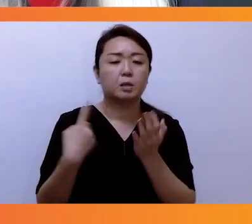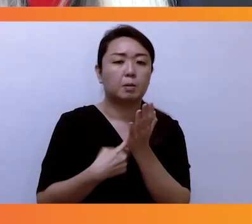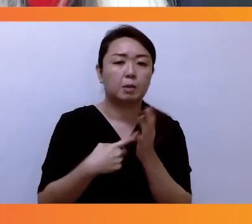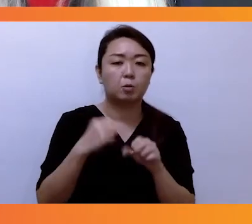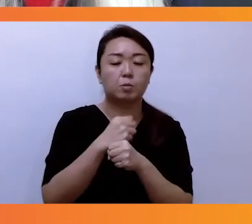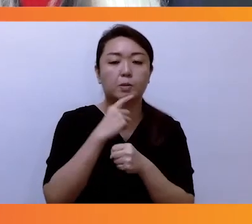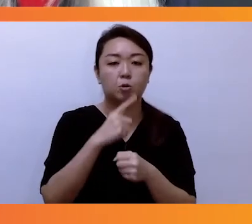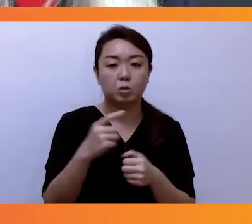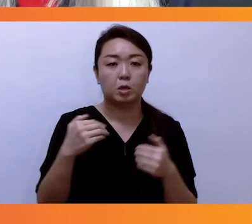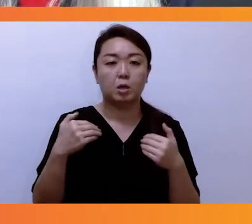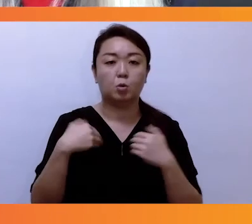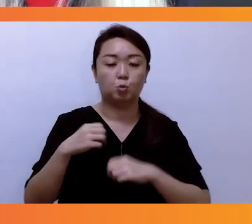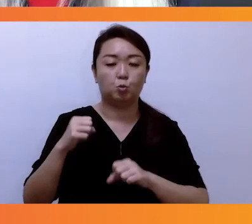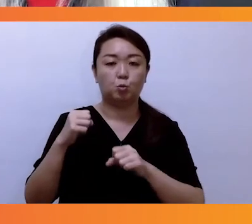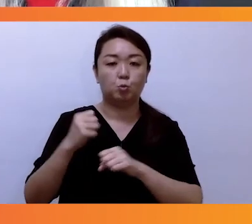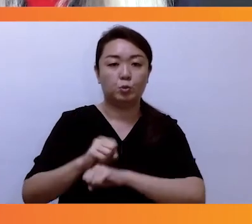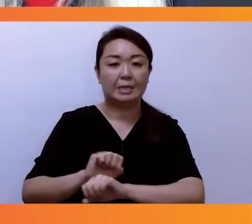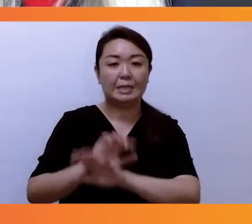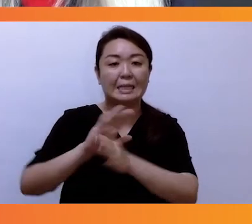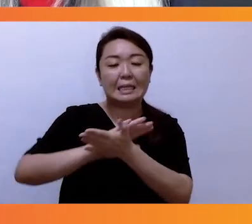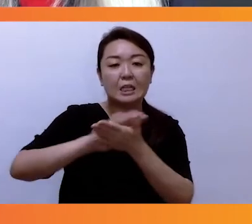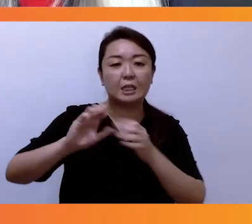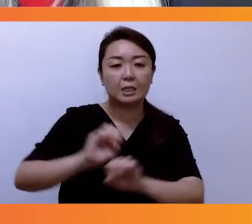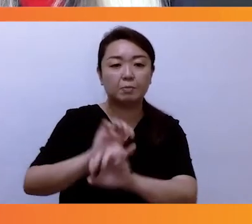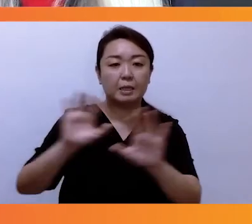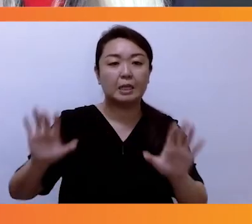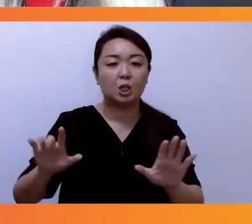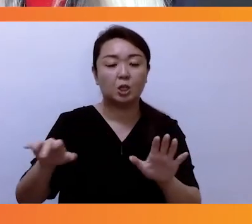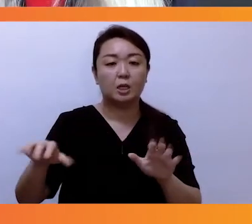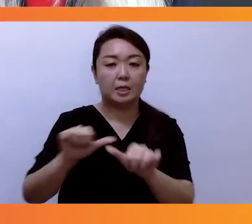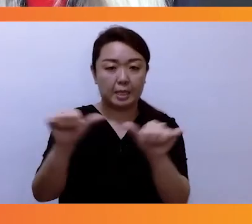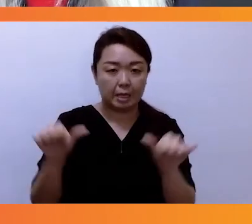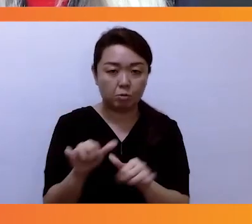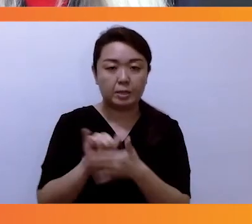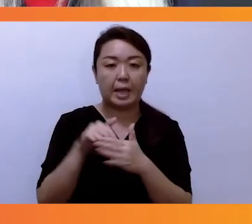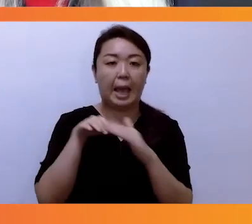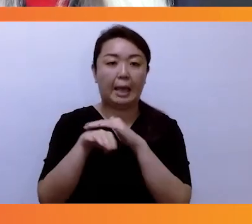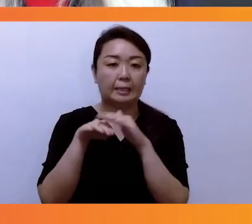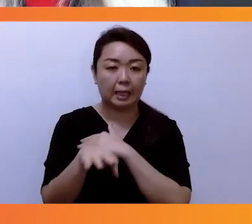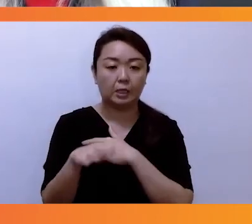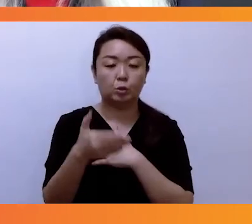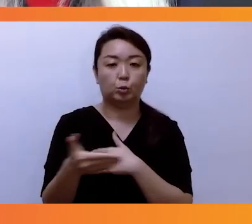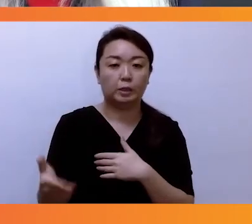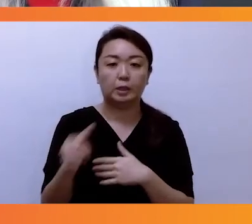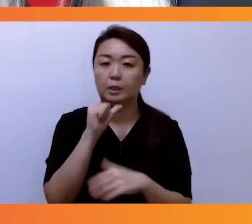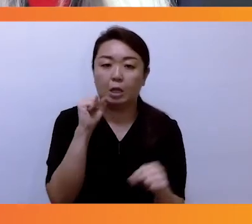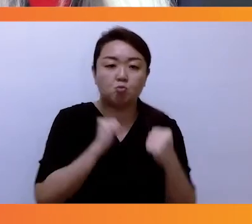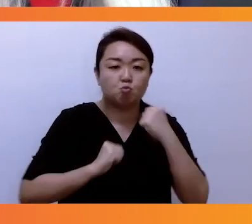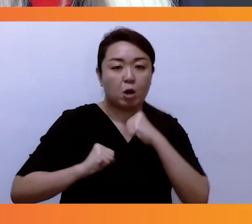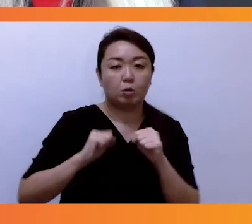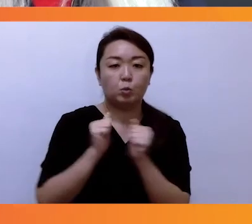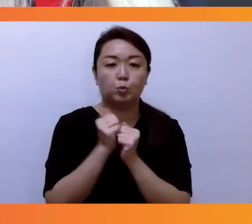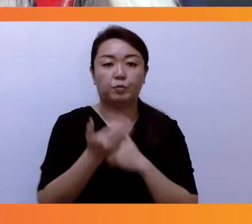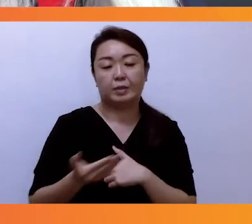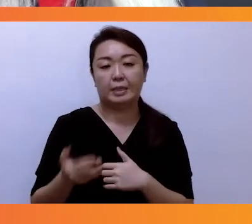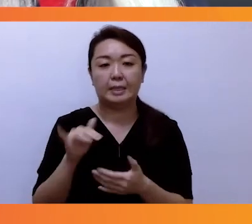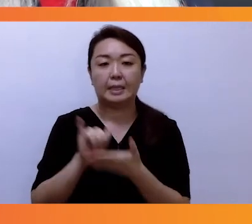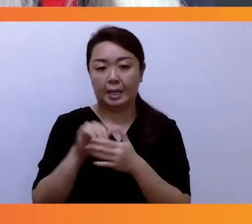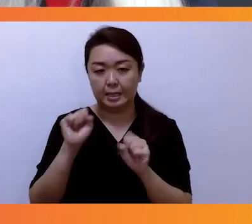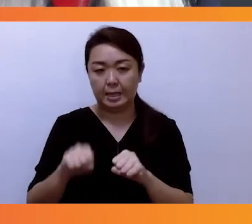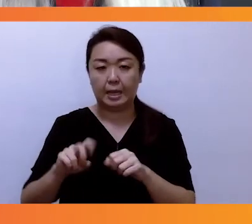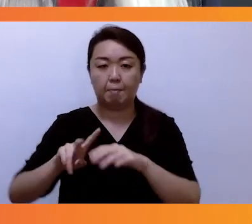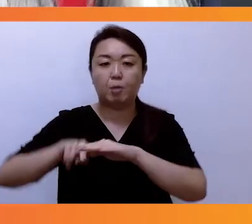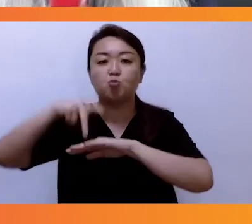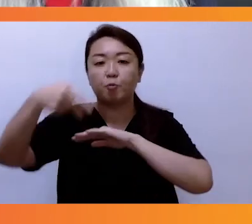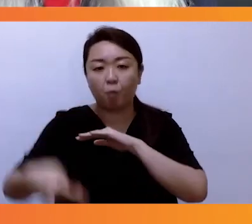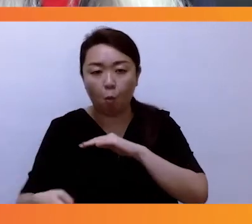person. But we need to make sure that we're clearing deck areas. We're making sure that access to things is not crowded with